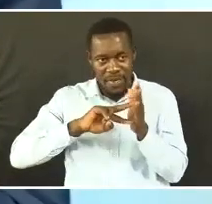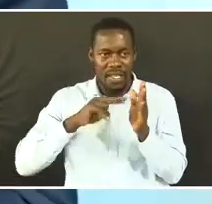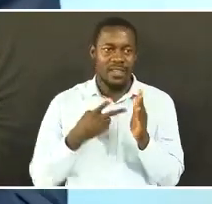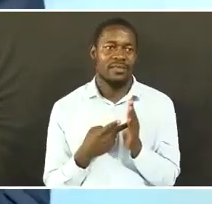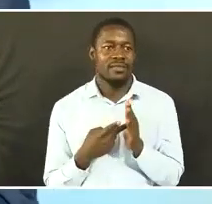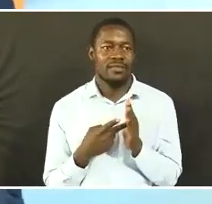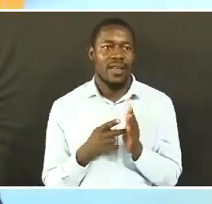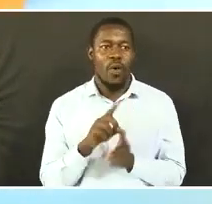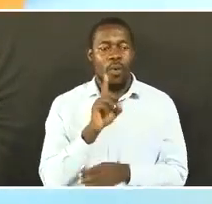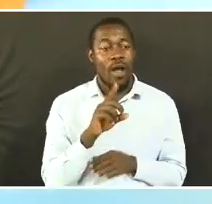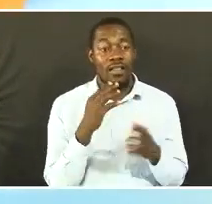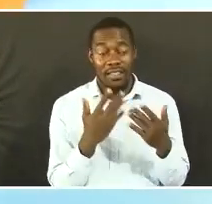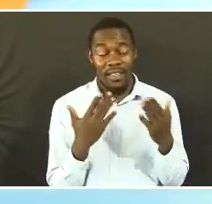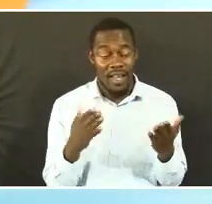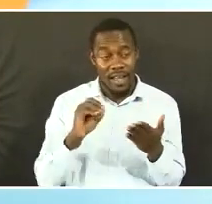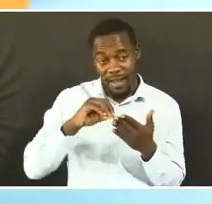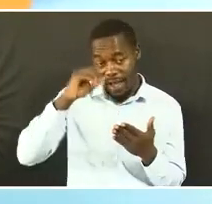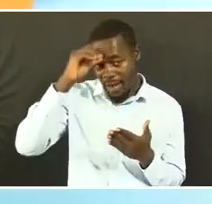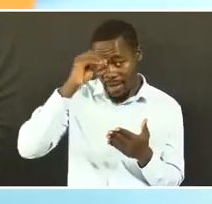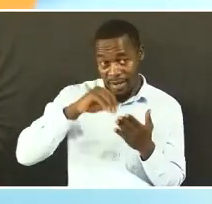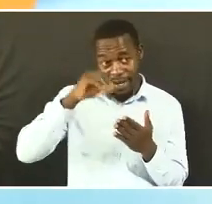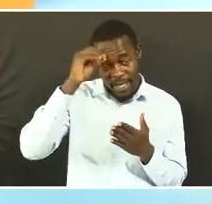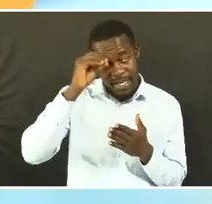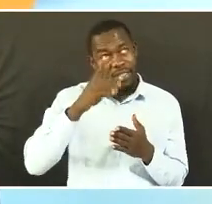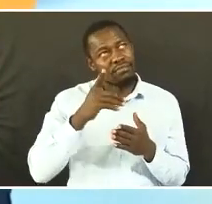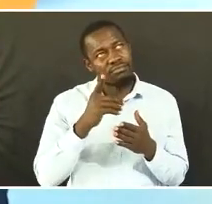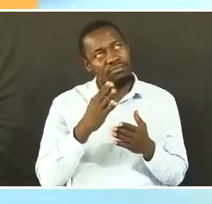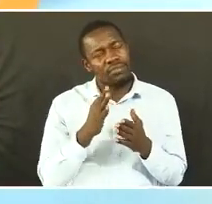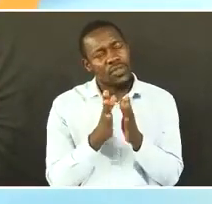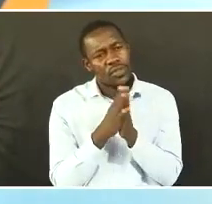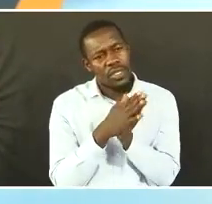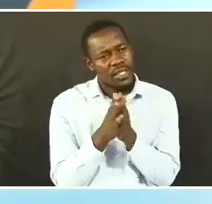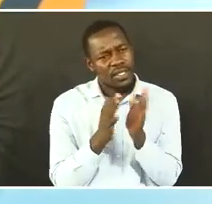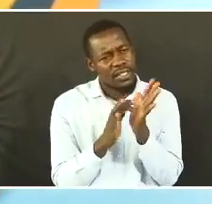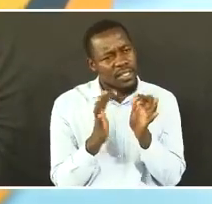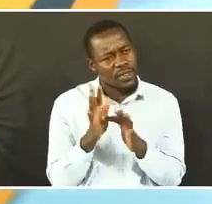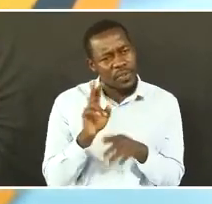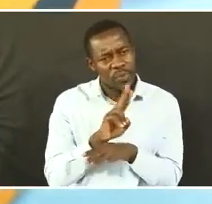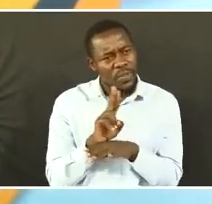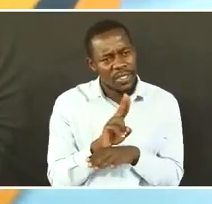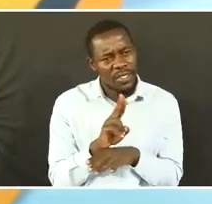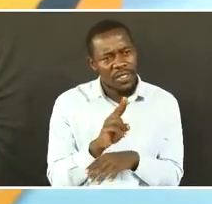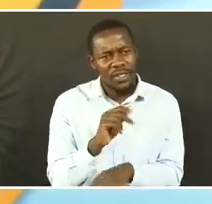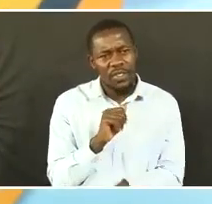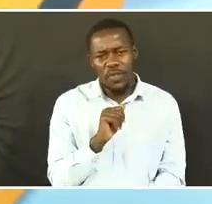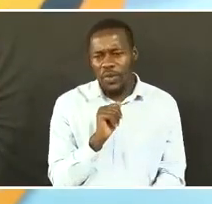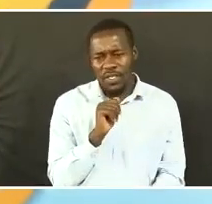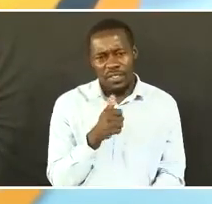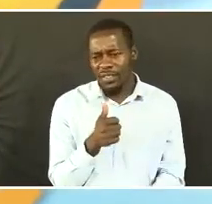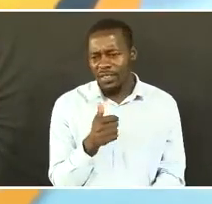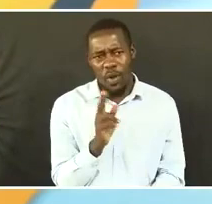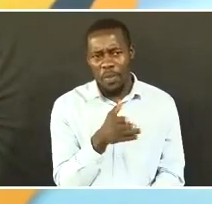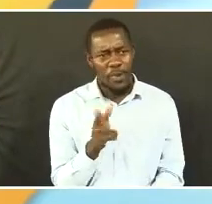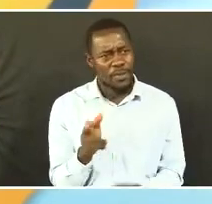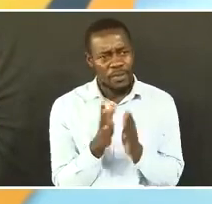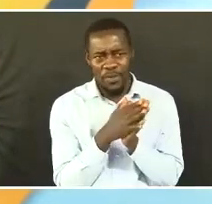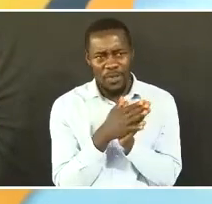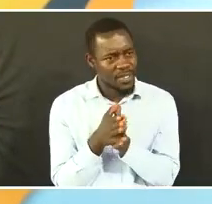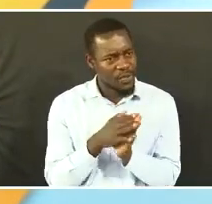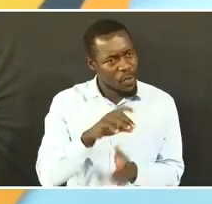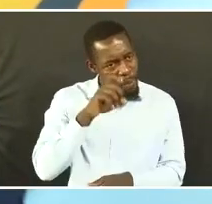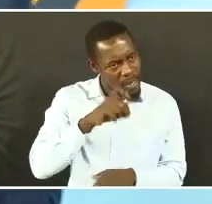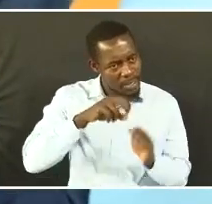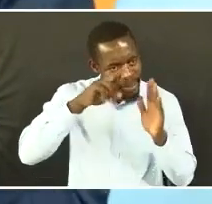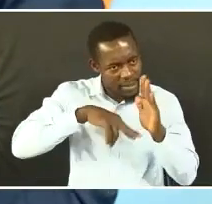is that the parables that Christ used, they were not idle stories. They were actually real occurrences. You read